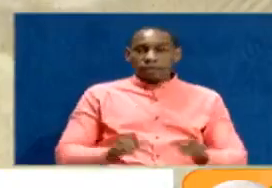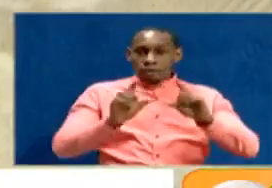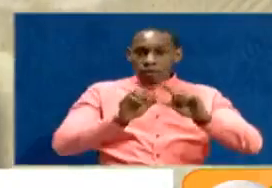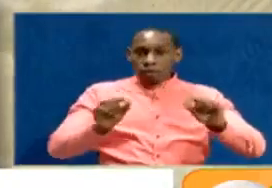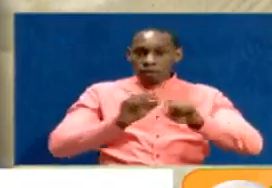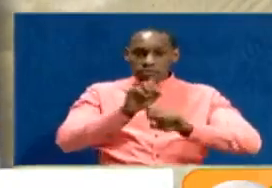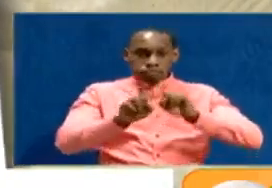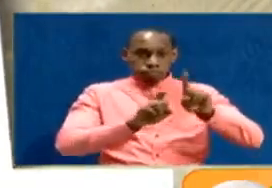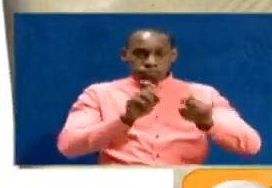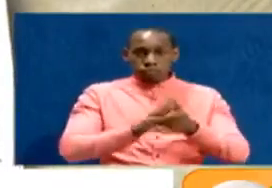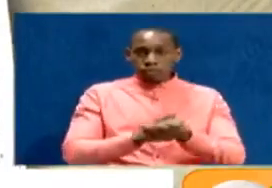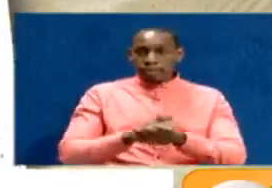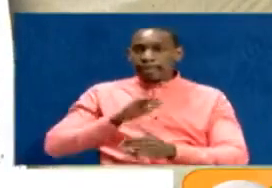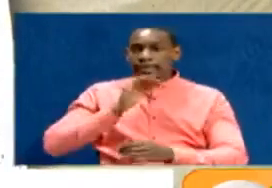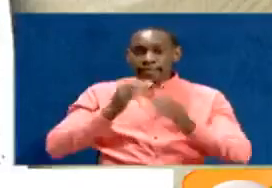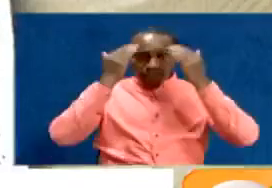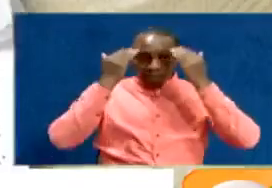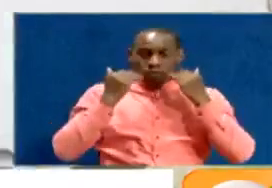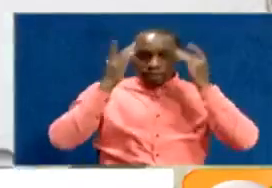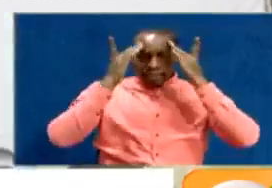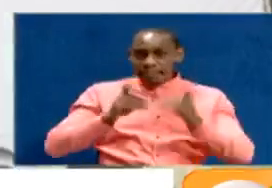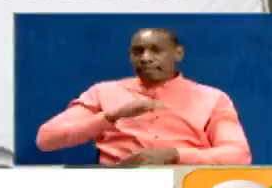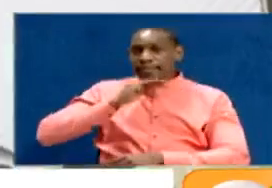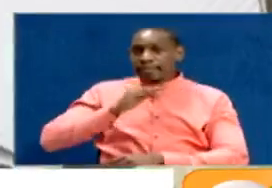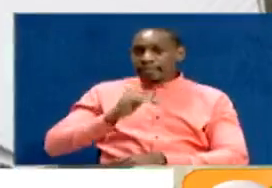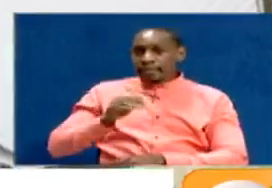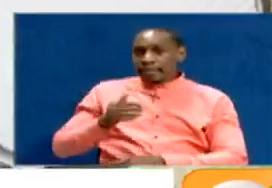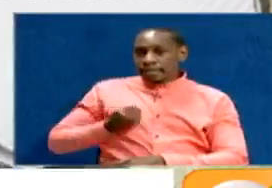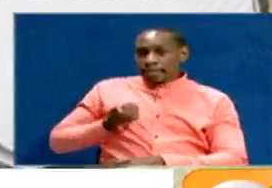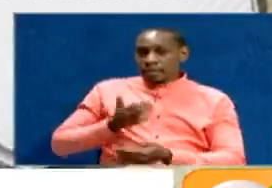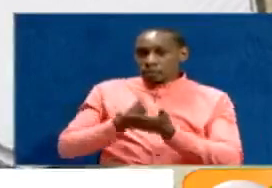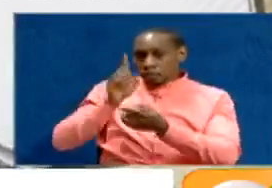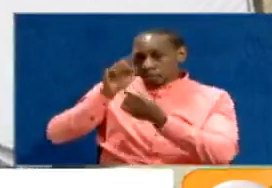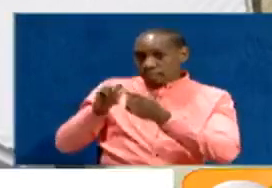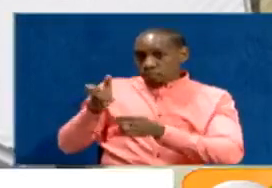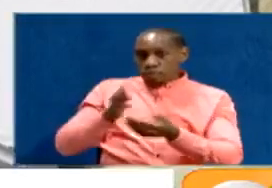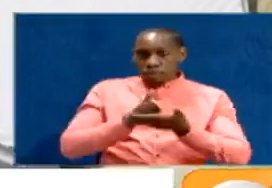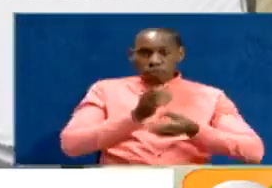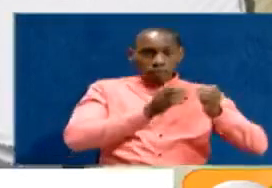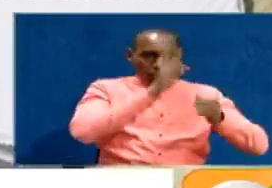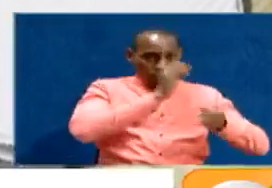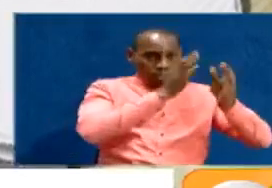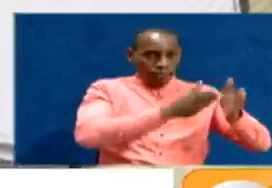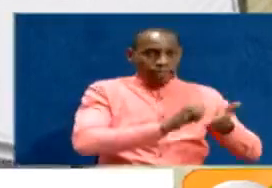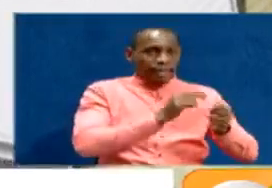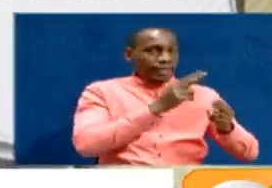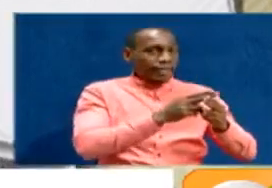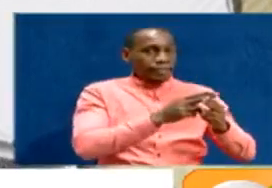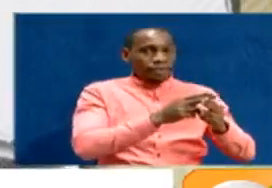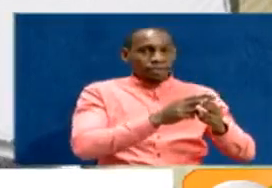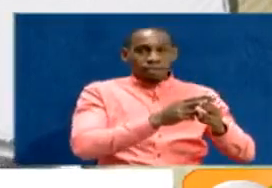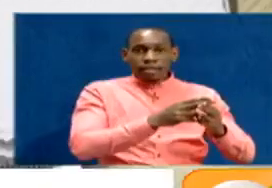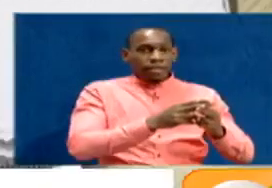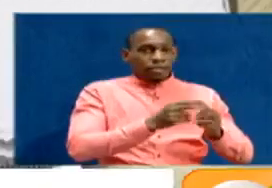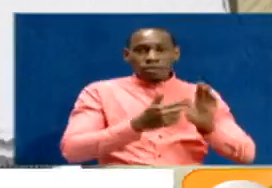According to an inquest into her death, the court ruled that the death of the deceased was by deliberate shooting by a police officer whose identity has